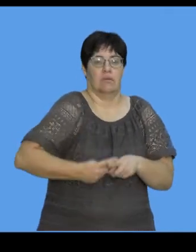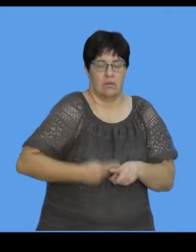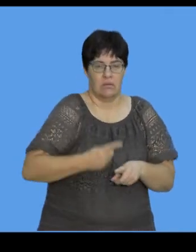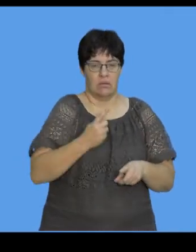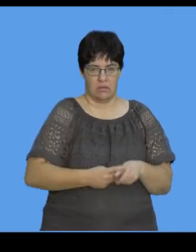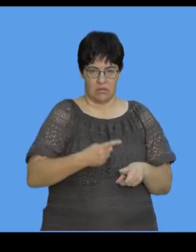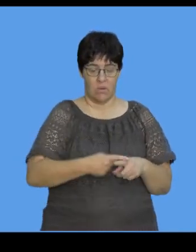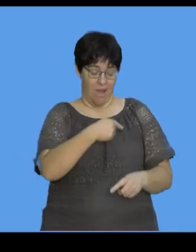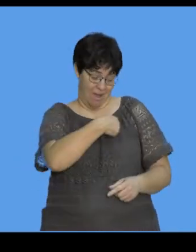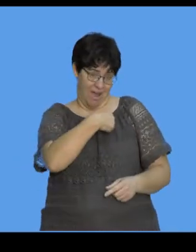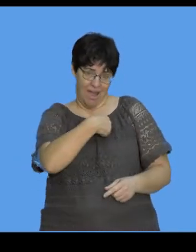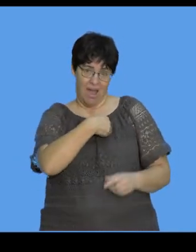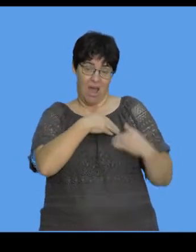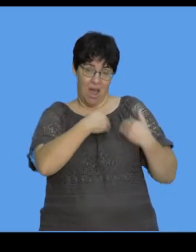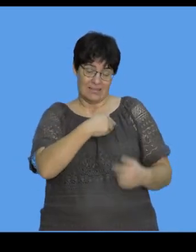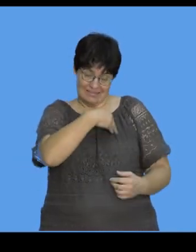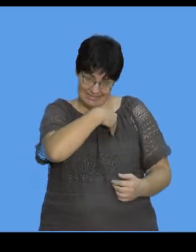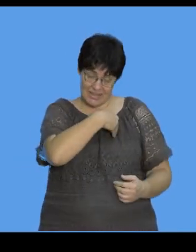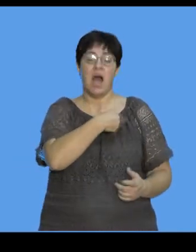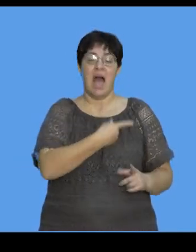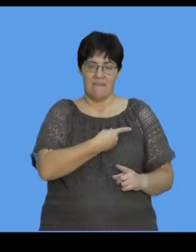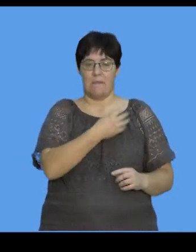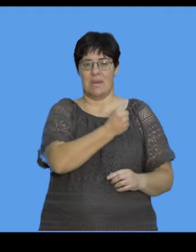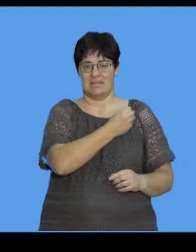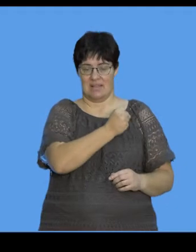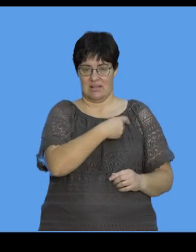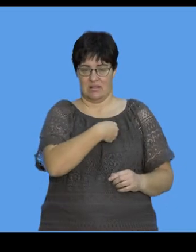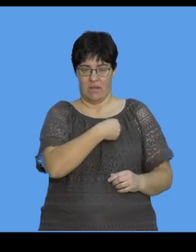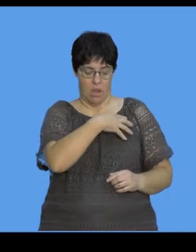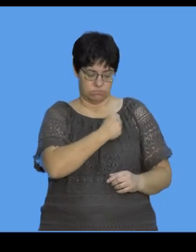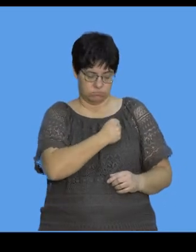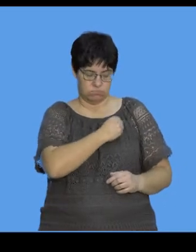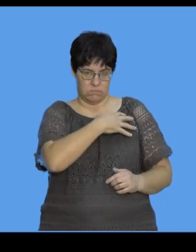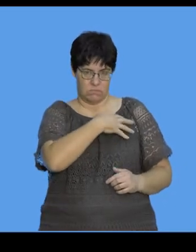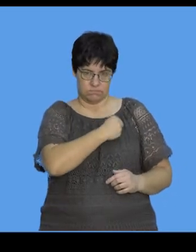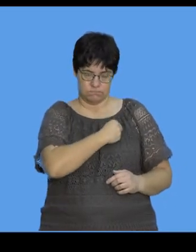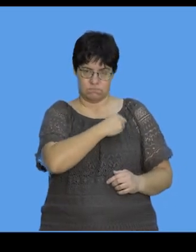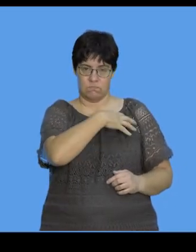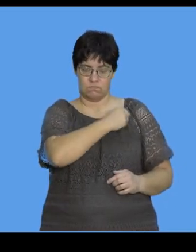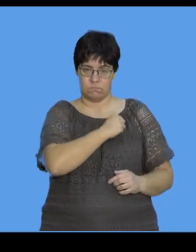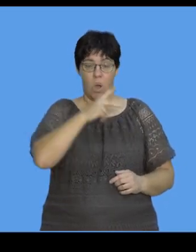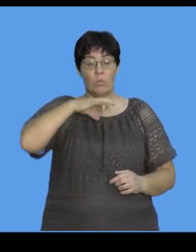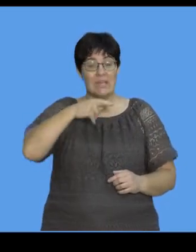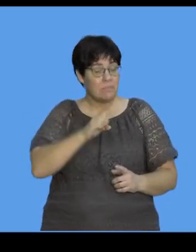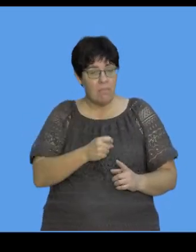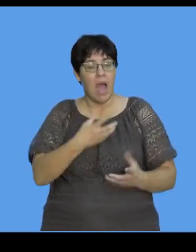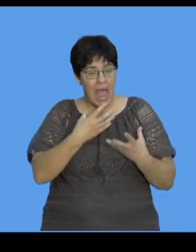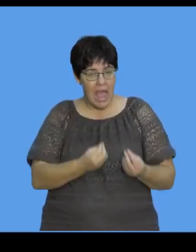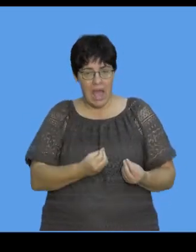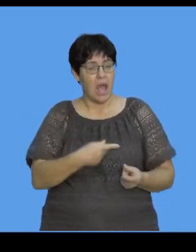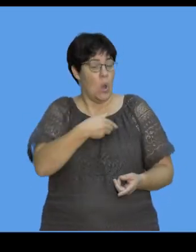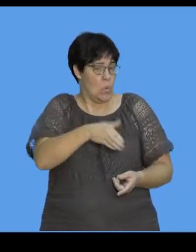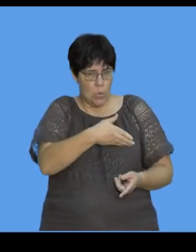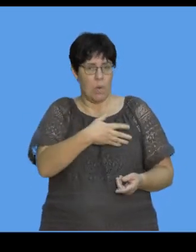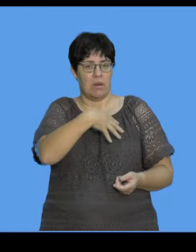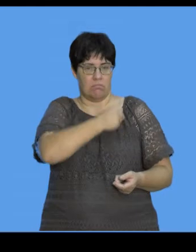the muscles, remember, your heart is a muscle, right? And if we don't have potassium, your heart needs to beat in a rhythm, all right?